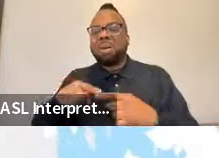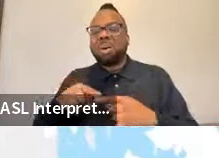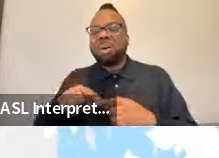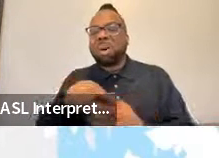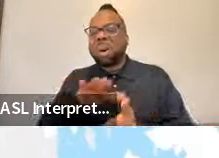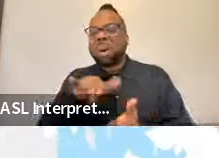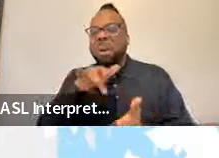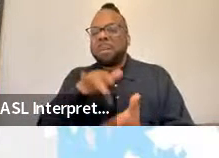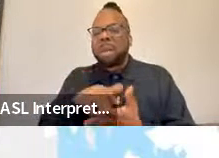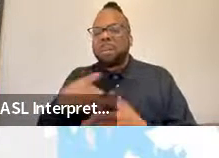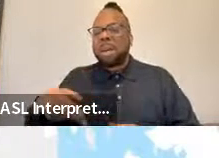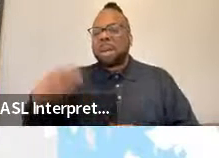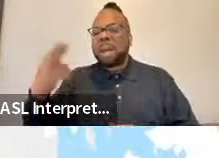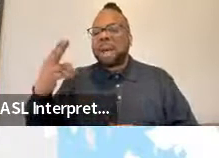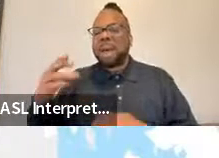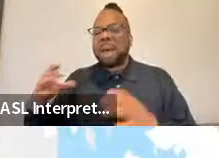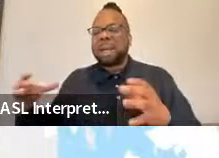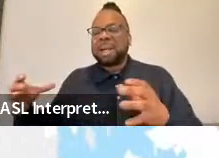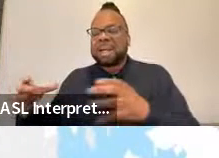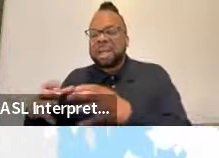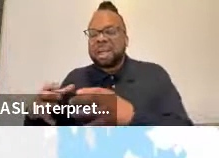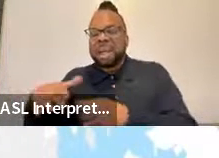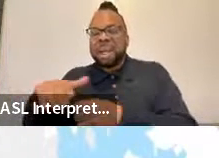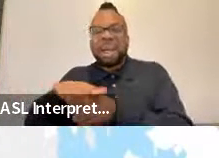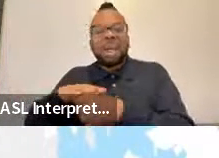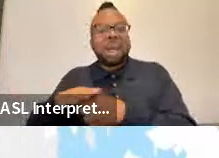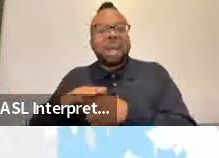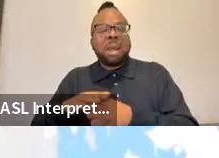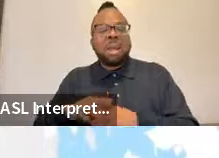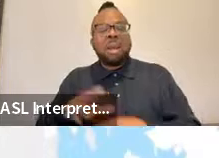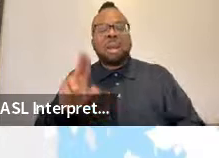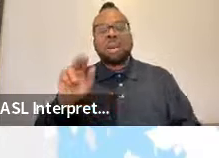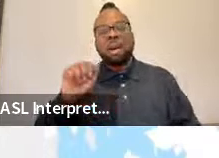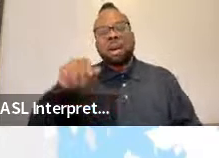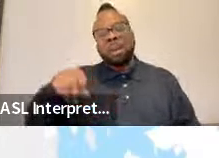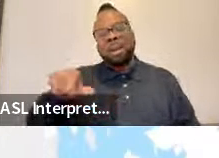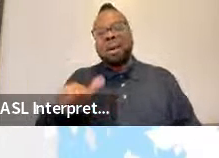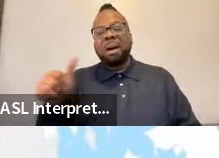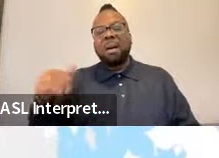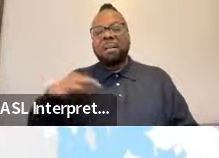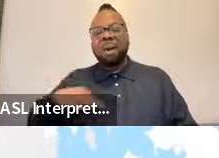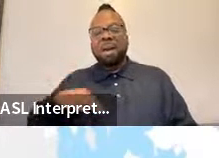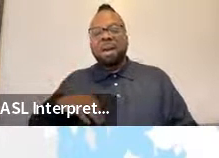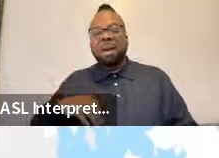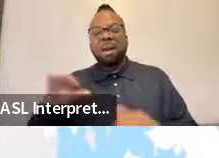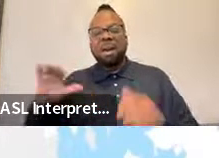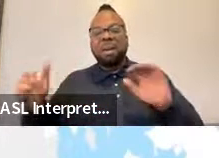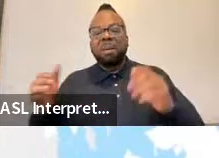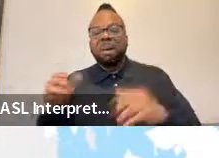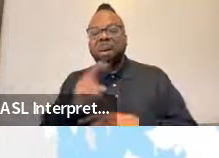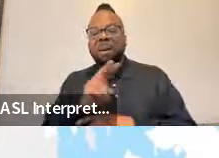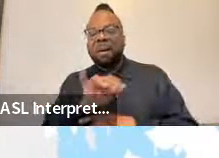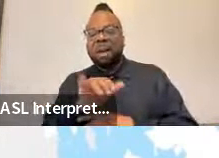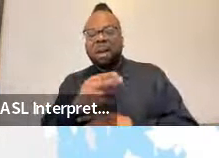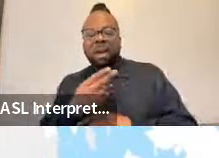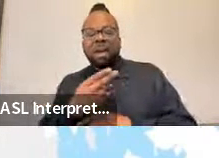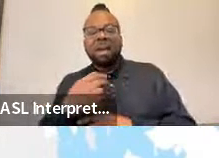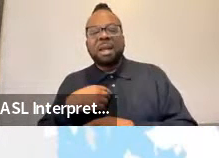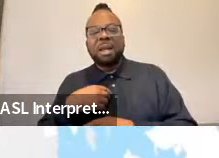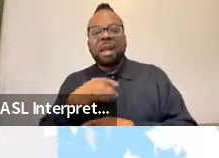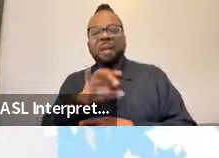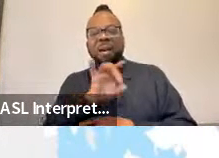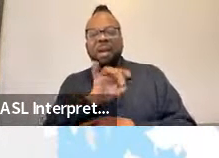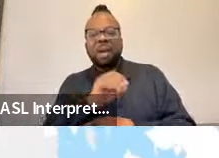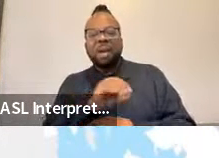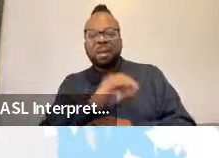citywide. UAP has other benefits compared to VIH. VIH set affordability at 80% AMI and did not allow for